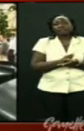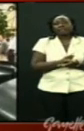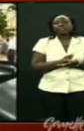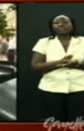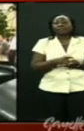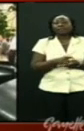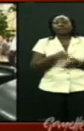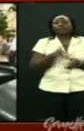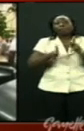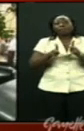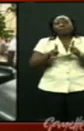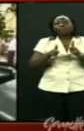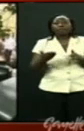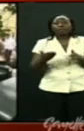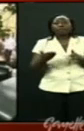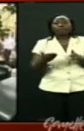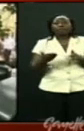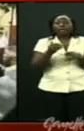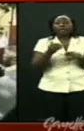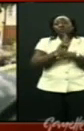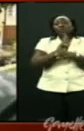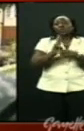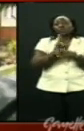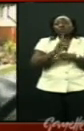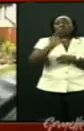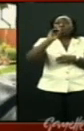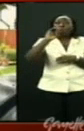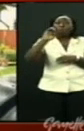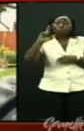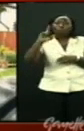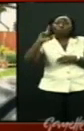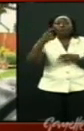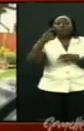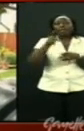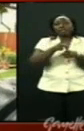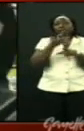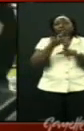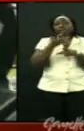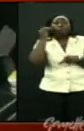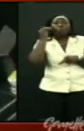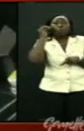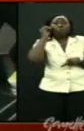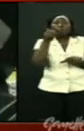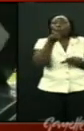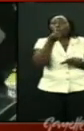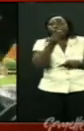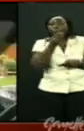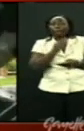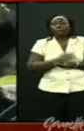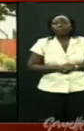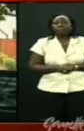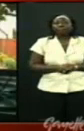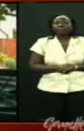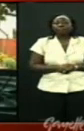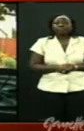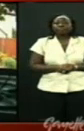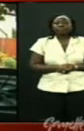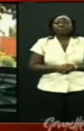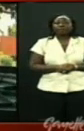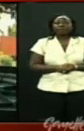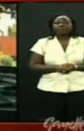Reefham's residents heat their homes using oil, but they're at the vanguard of a green revolution. James Joyce owns one of the